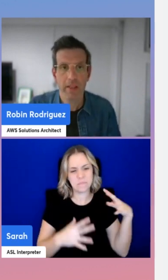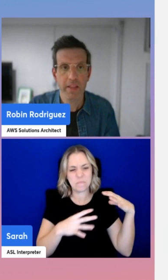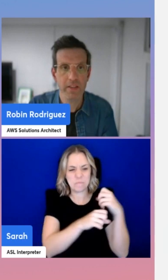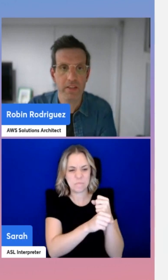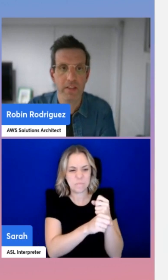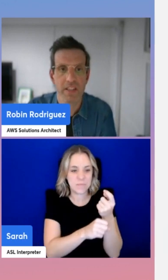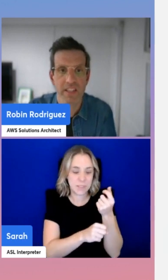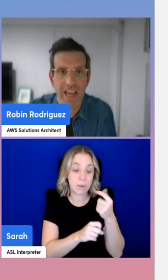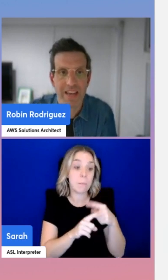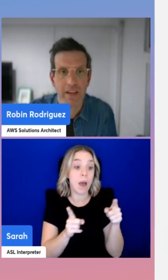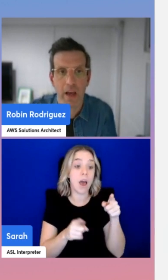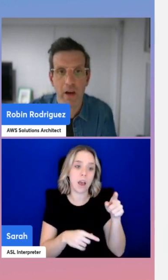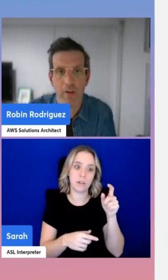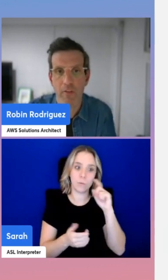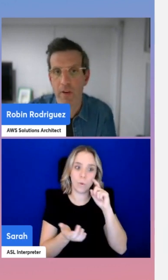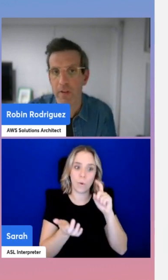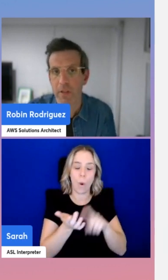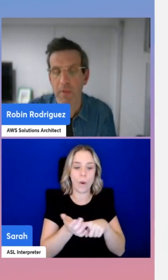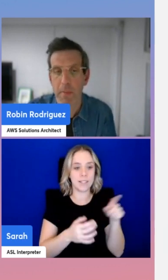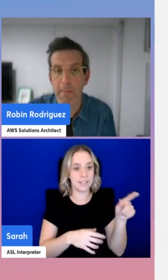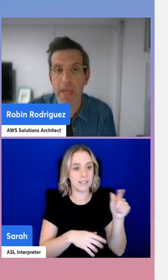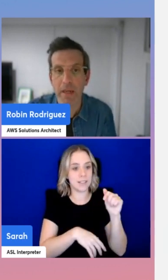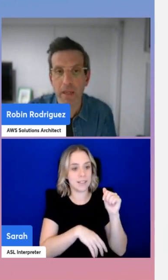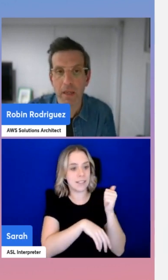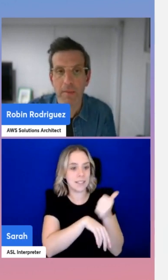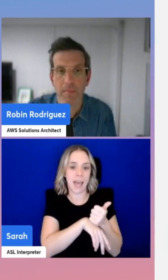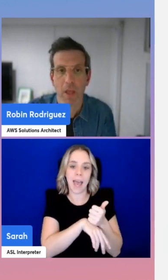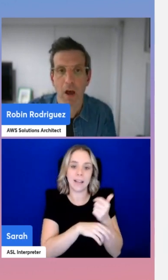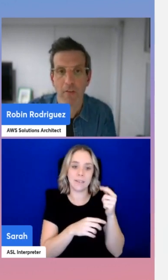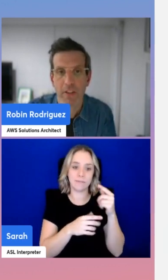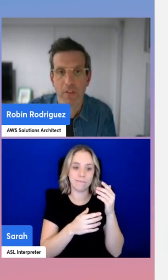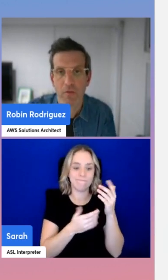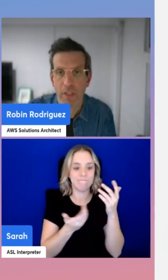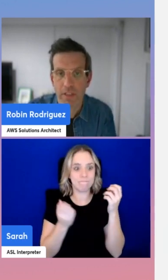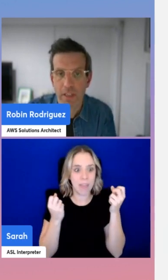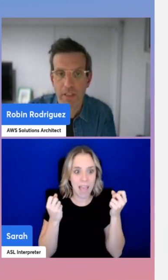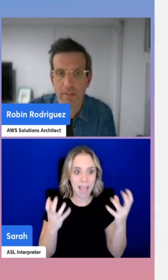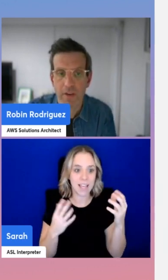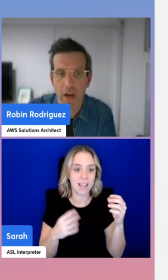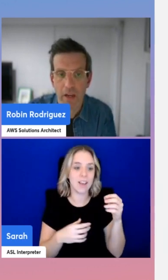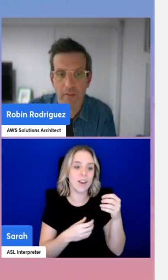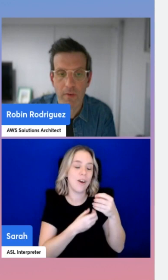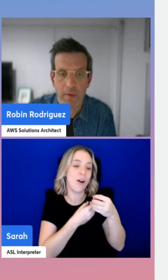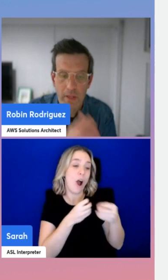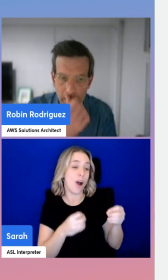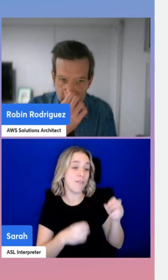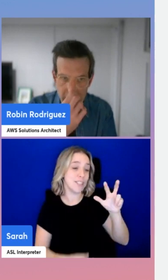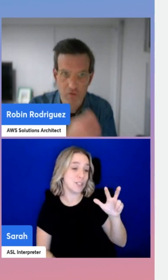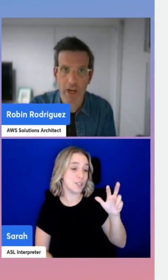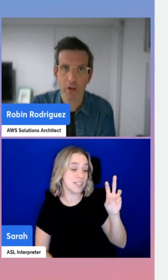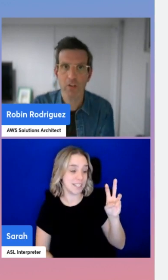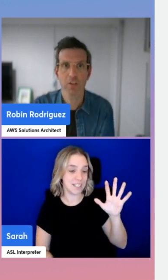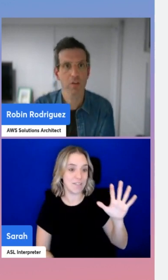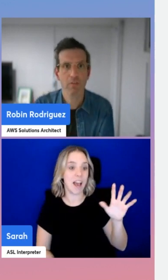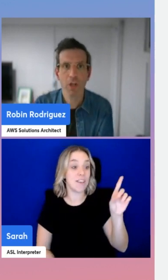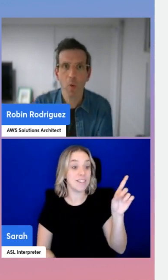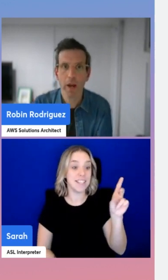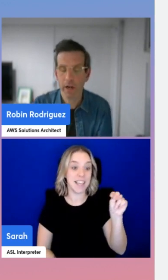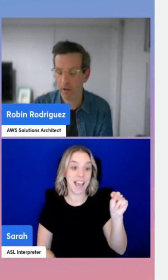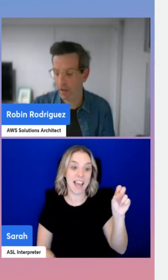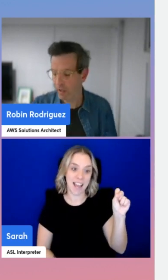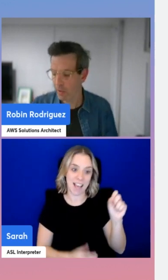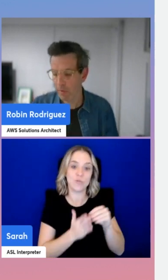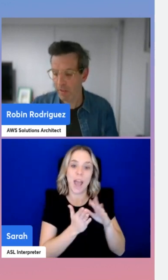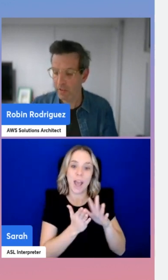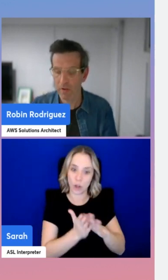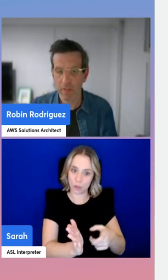but this is a set of some of the many Office 365 DNS records